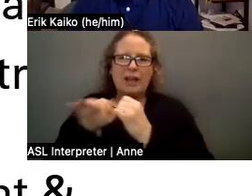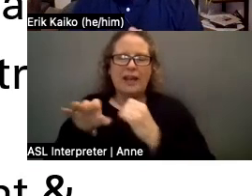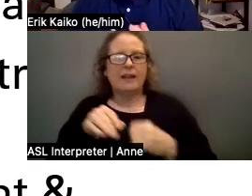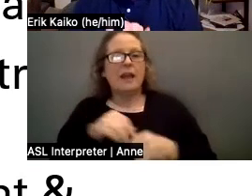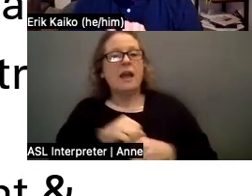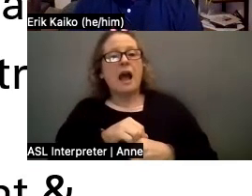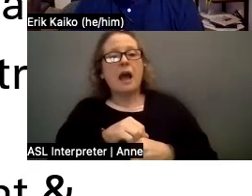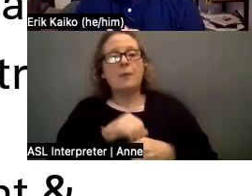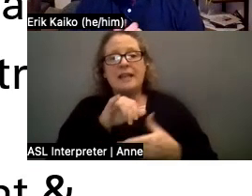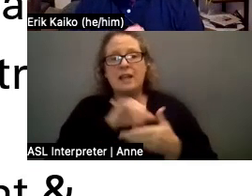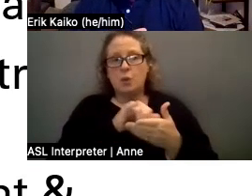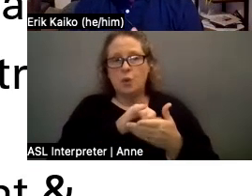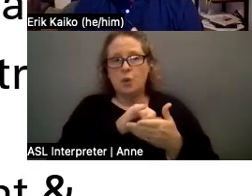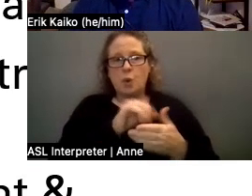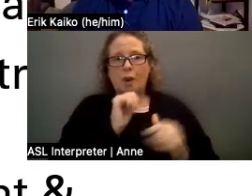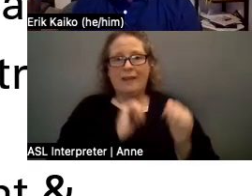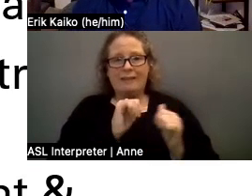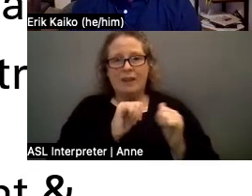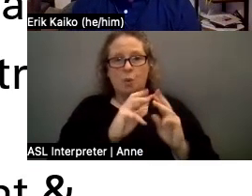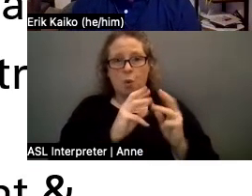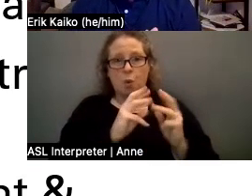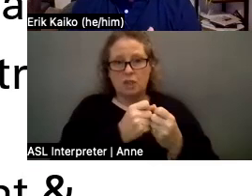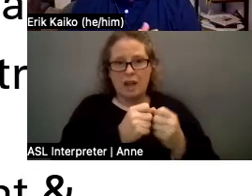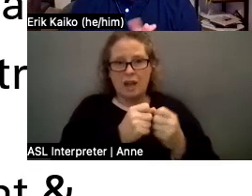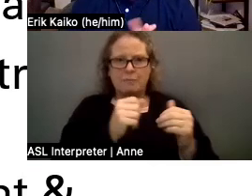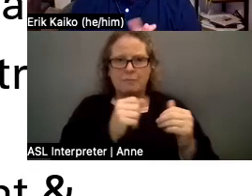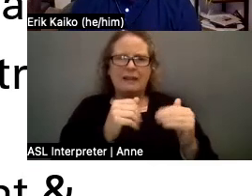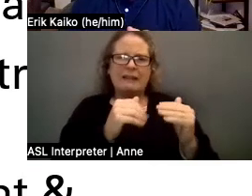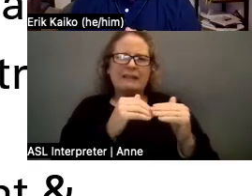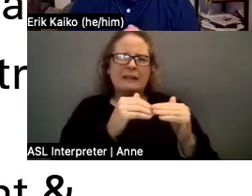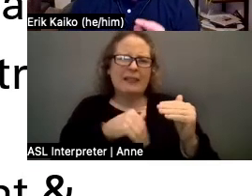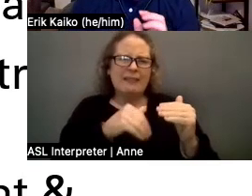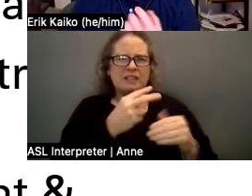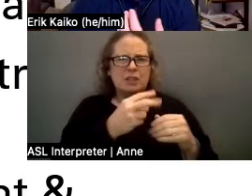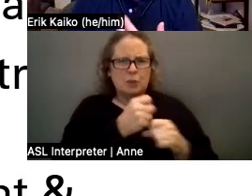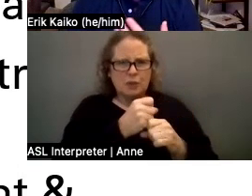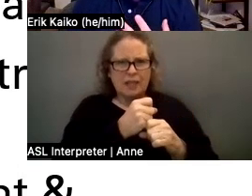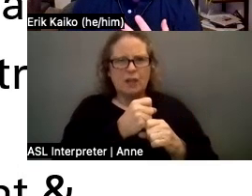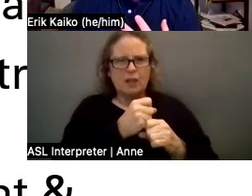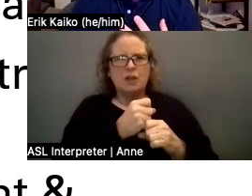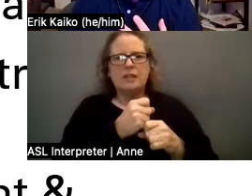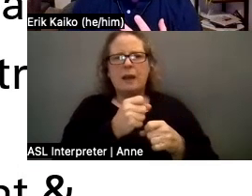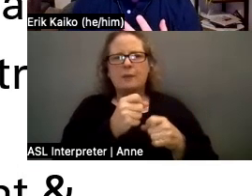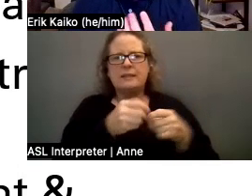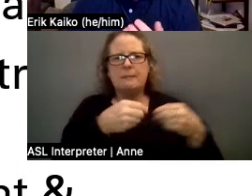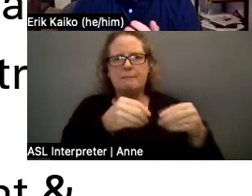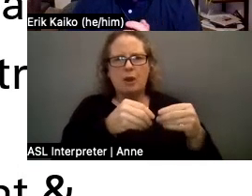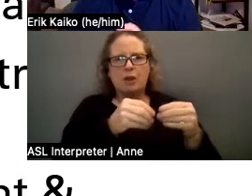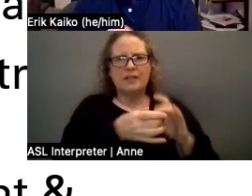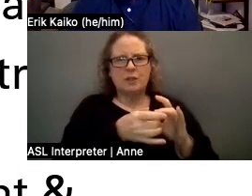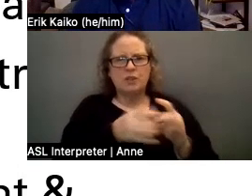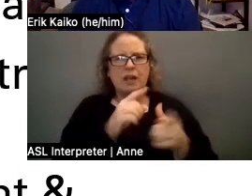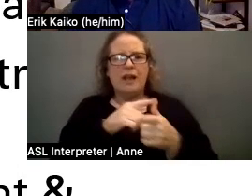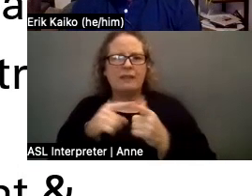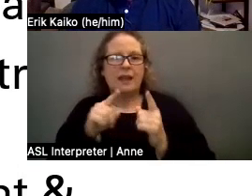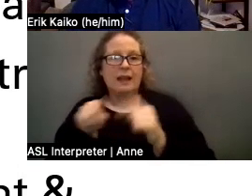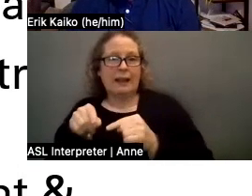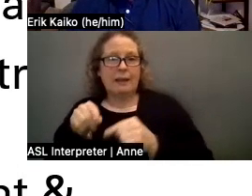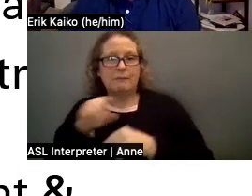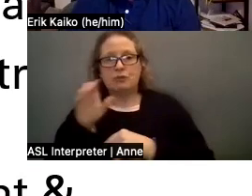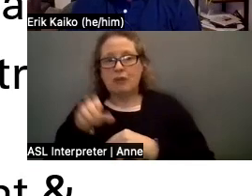Then I came back here to Chicago, was the marketing manager and the director of marketing and communications at Writers Theater. And